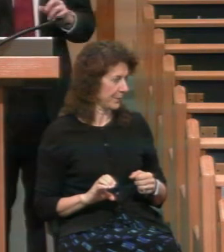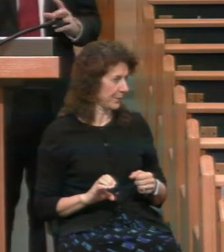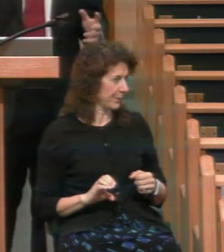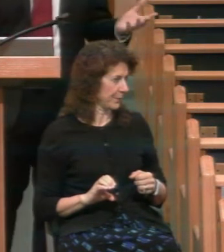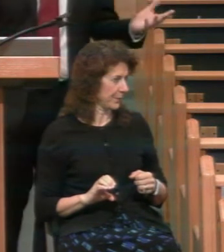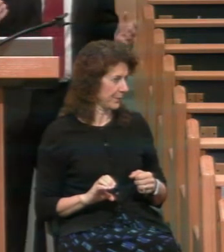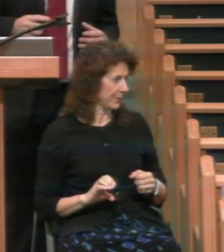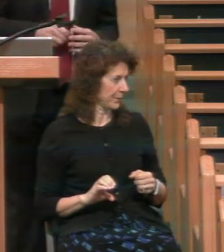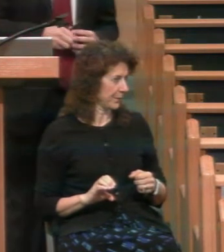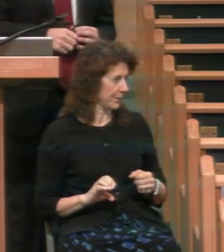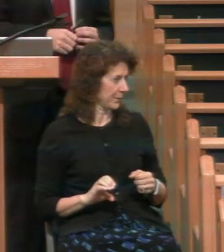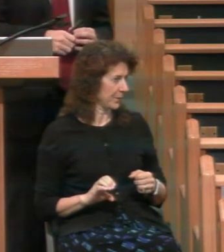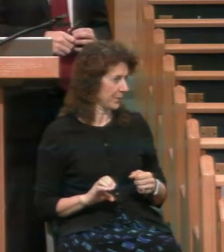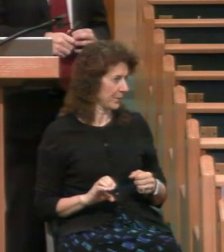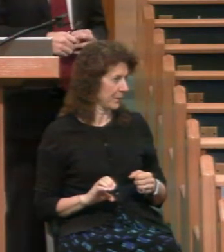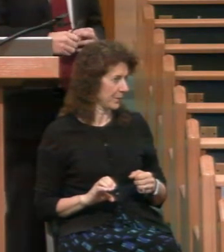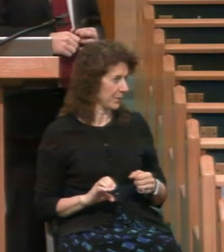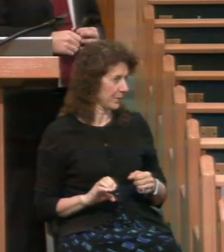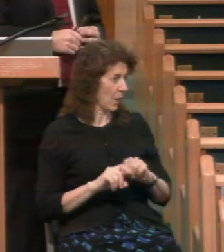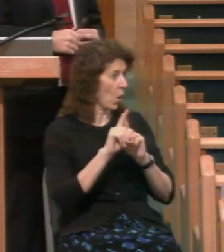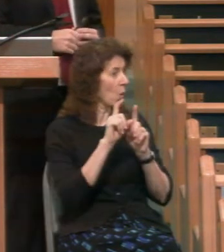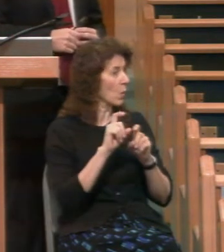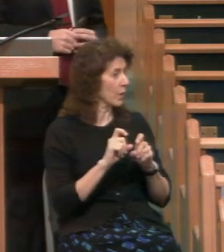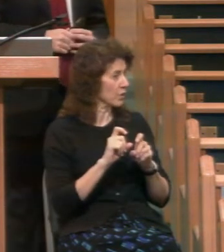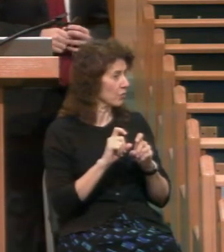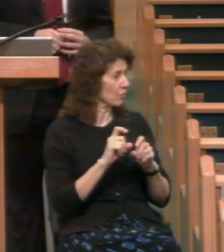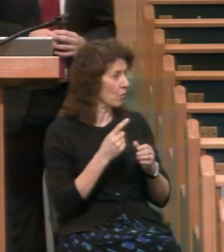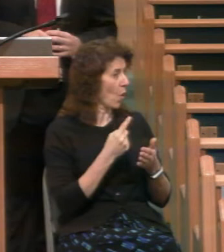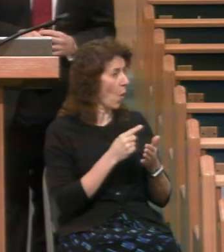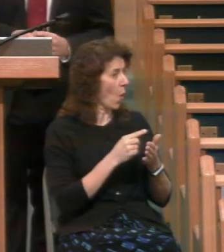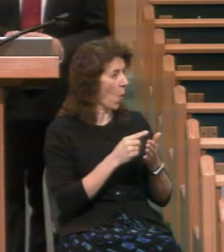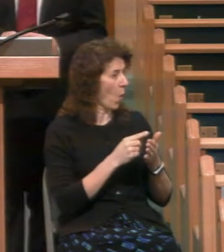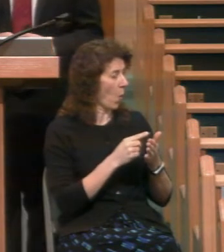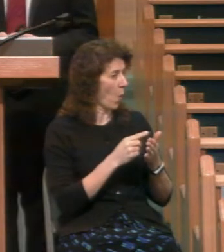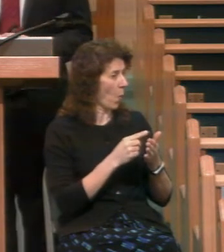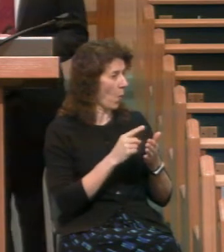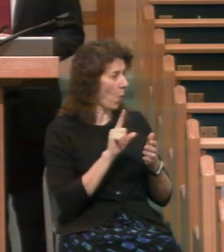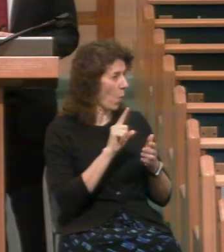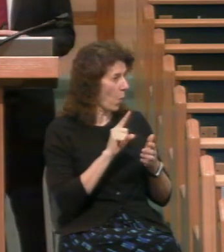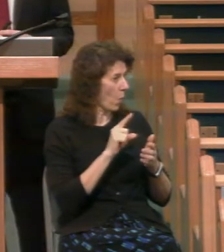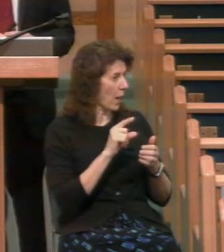Just pop quiz, from what lineage did Jesus come?